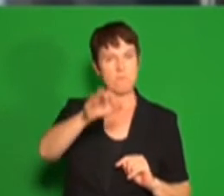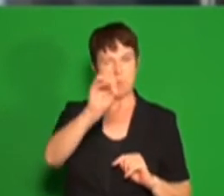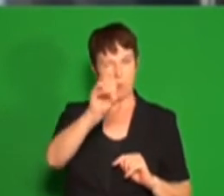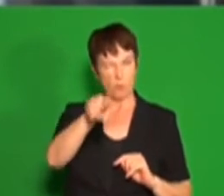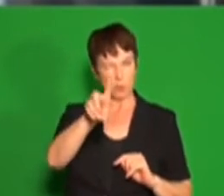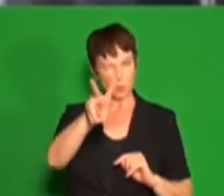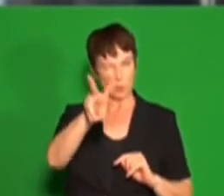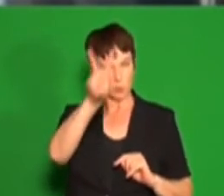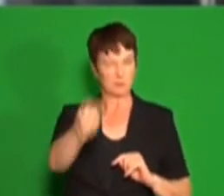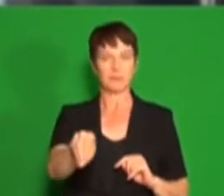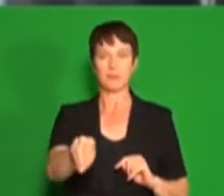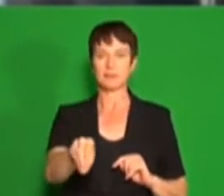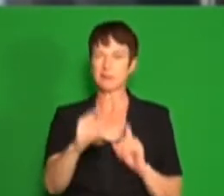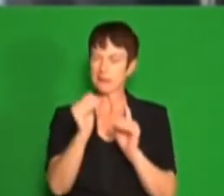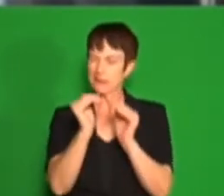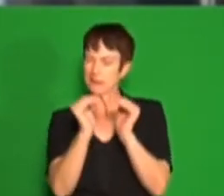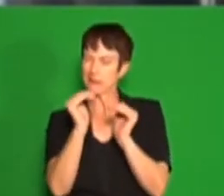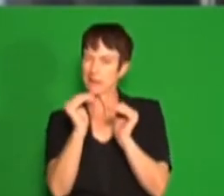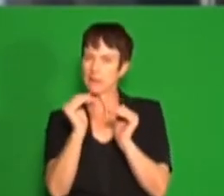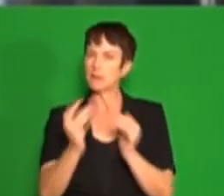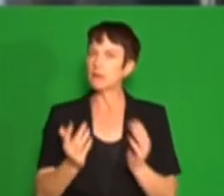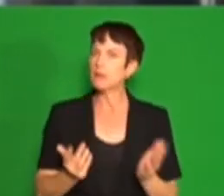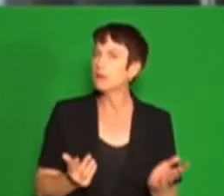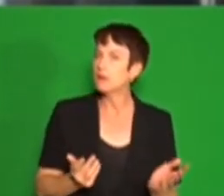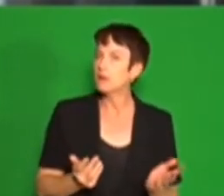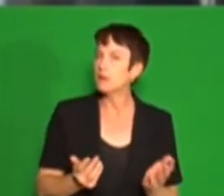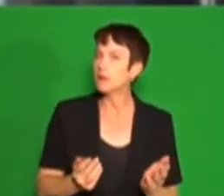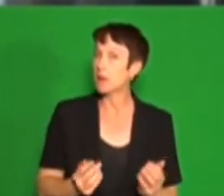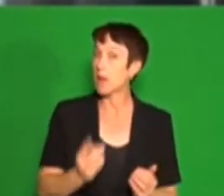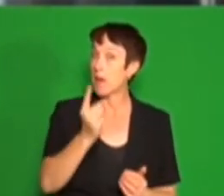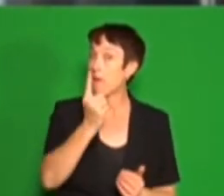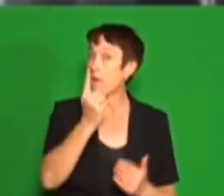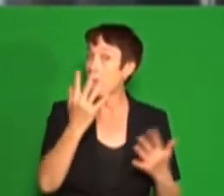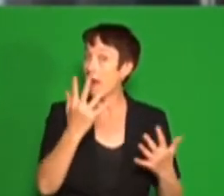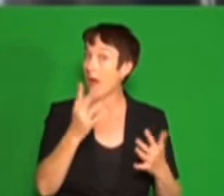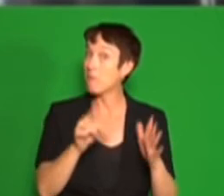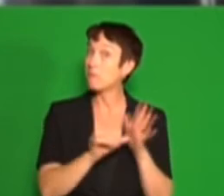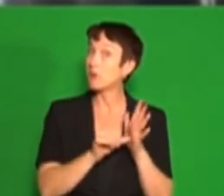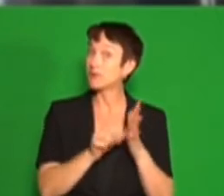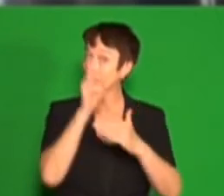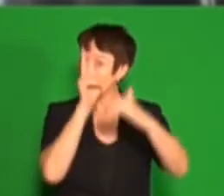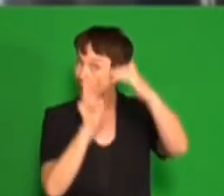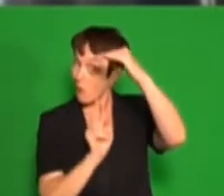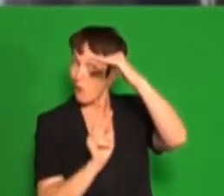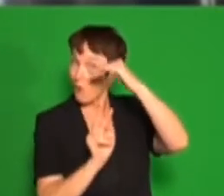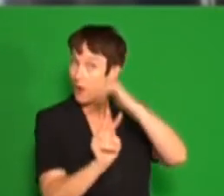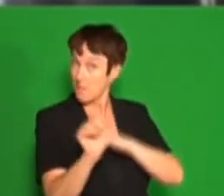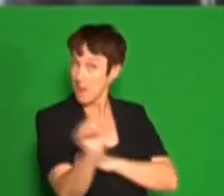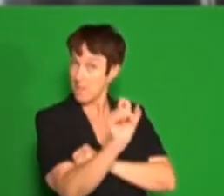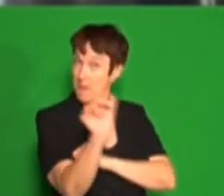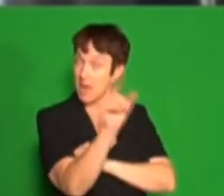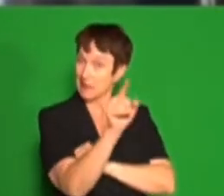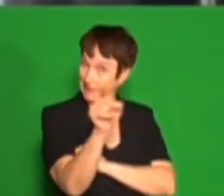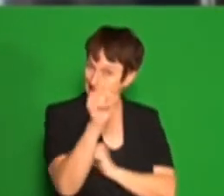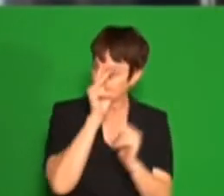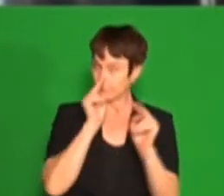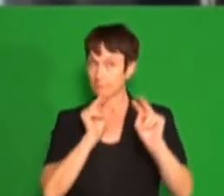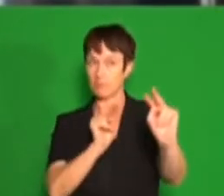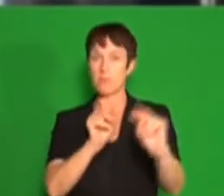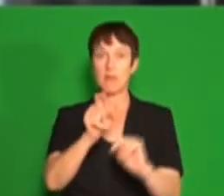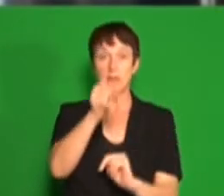0.2%. When you look forward, which is what matters, over the forecast period, you will actually